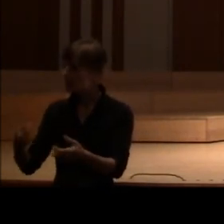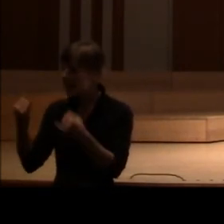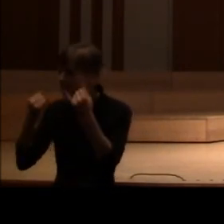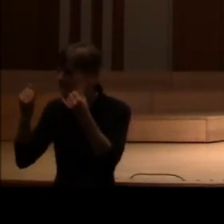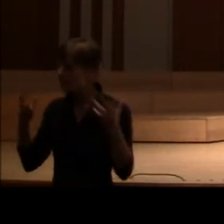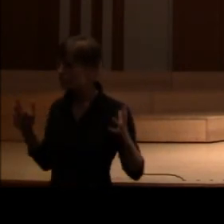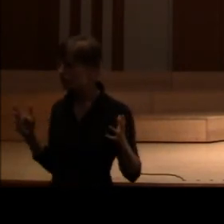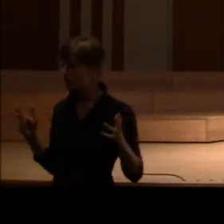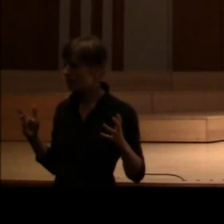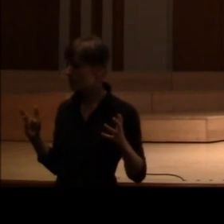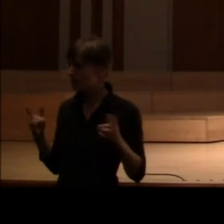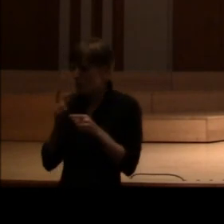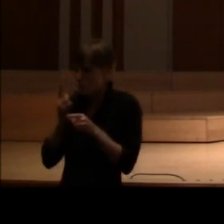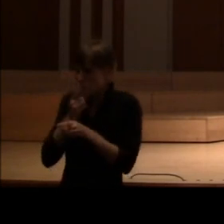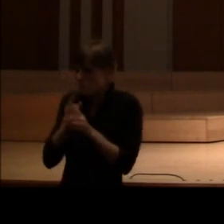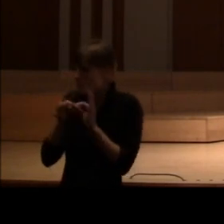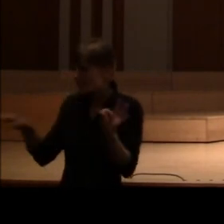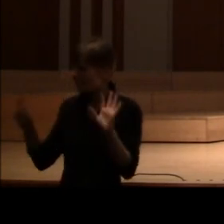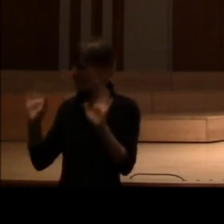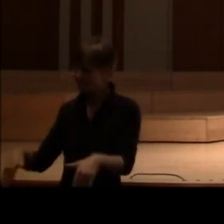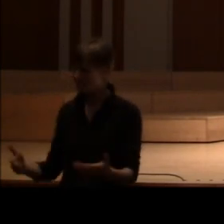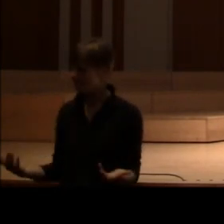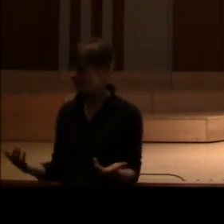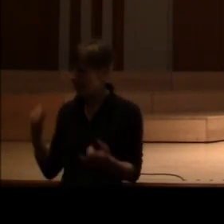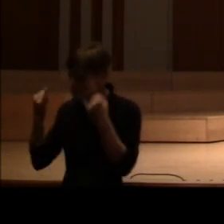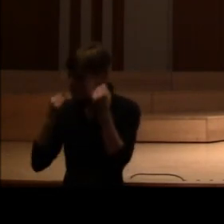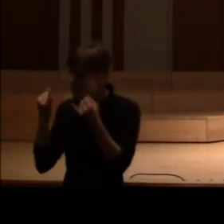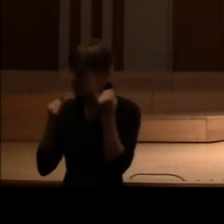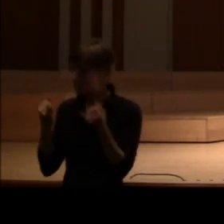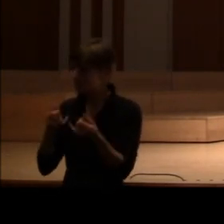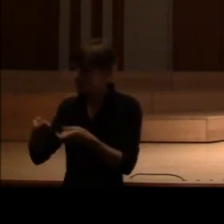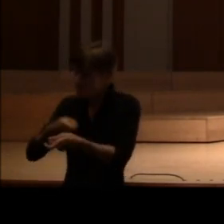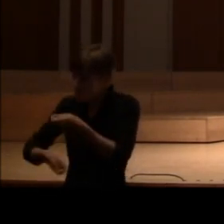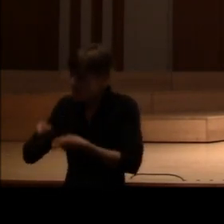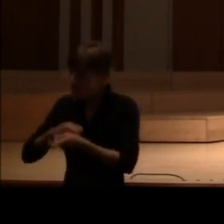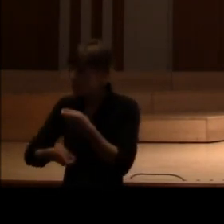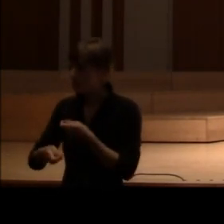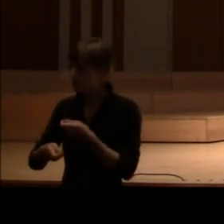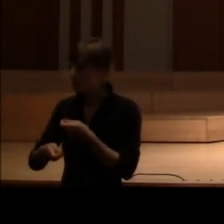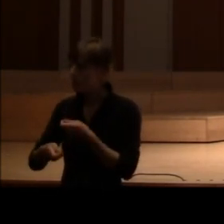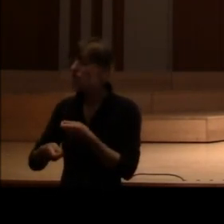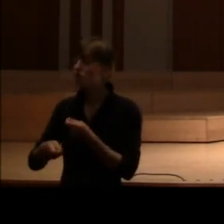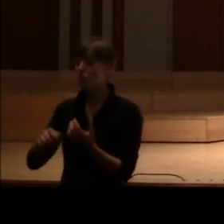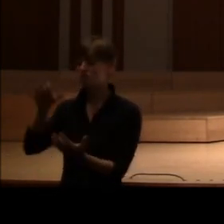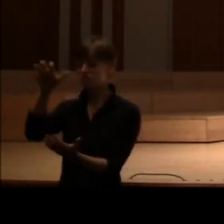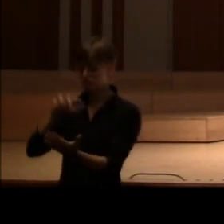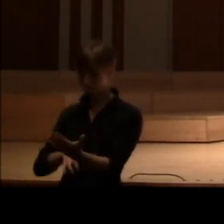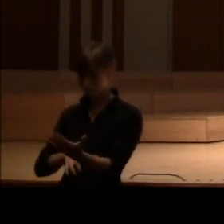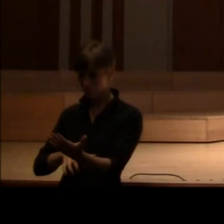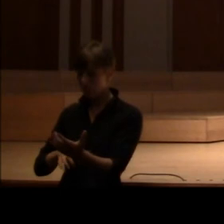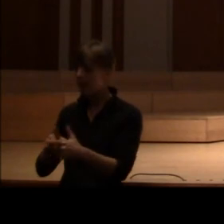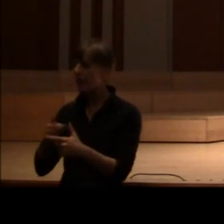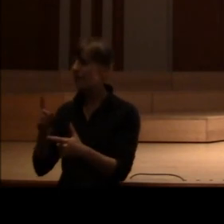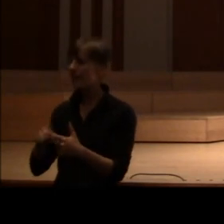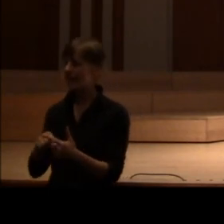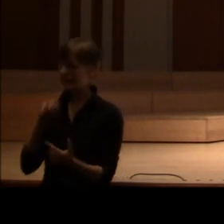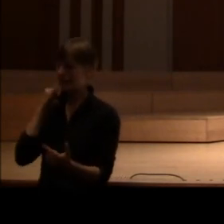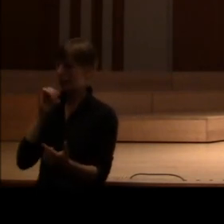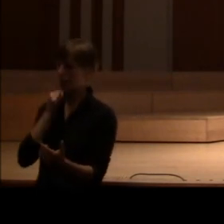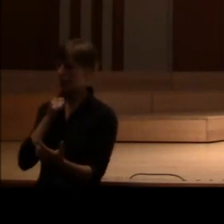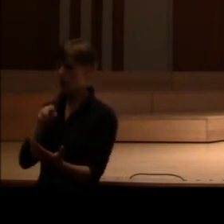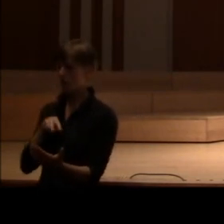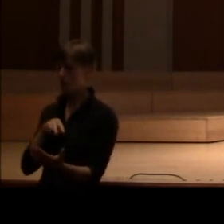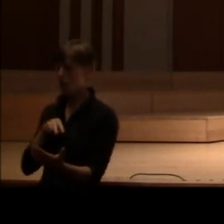that anything goes, anything flies, and then you pick one thing out of your exploration and you're playing around,